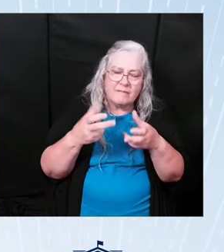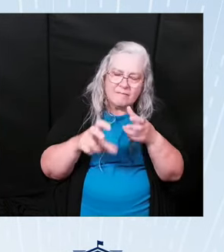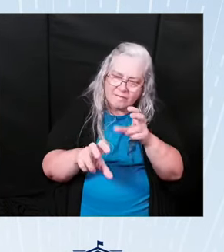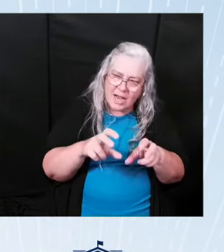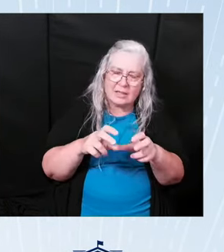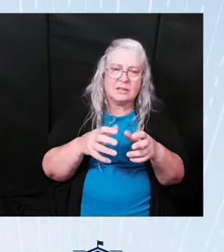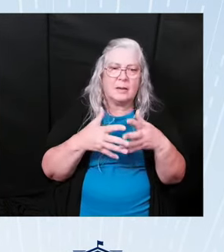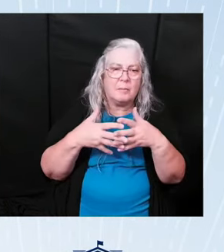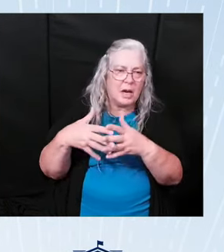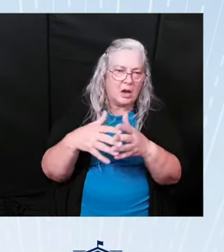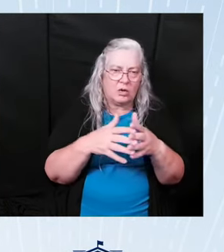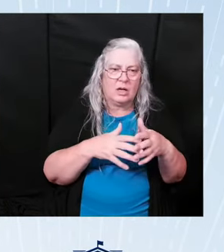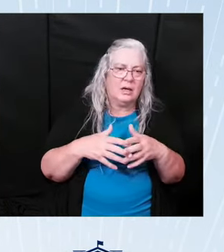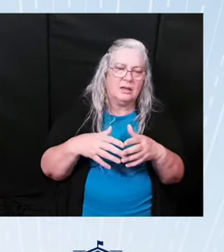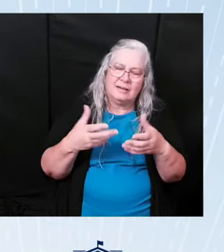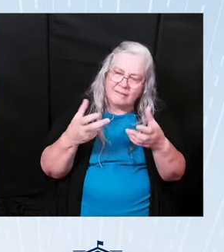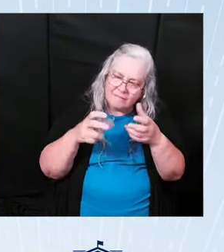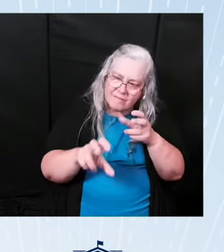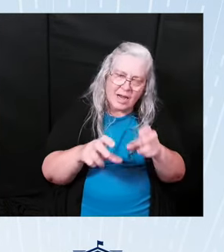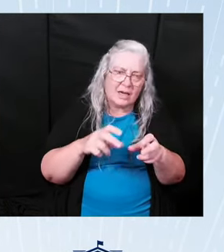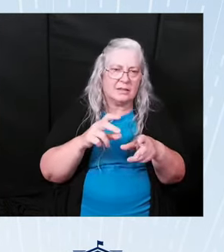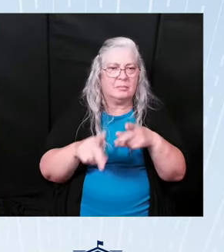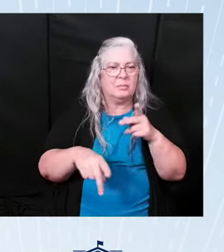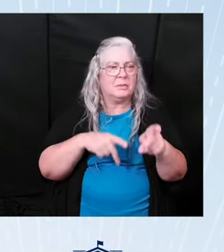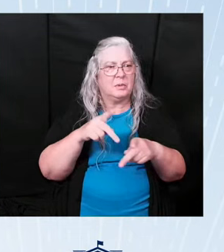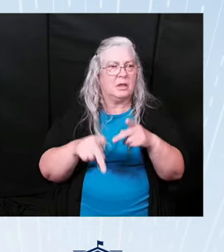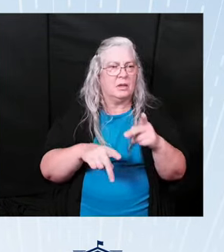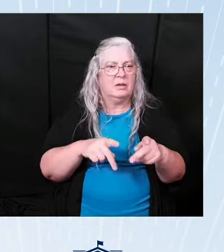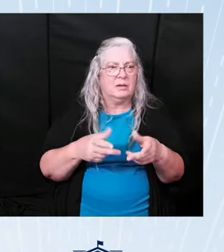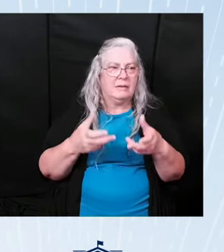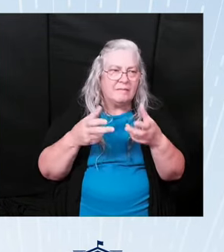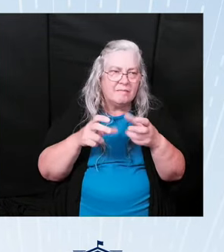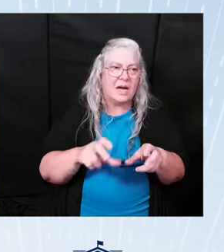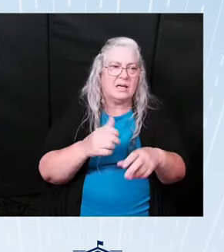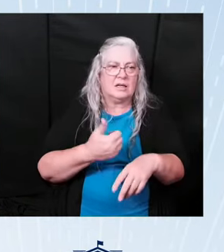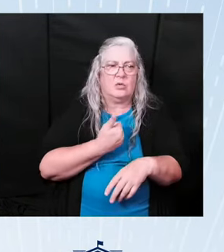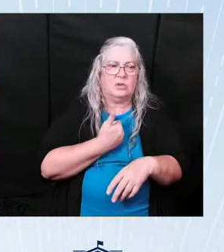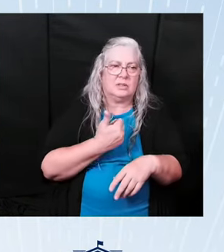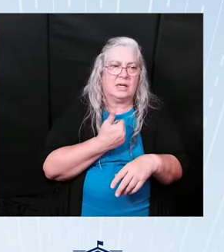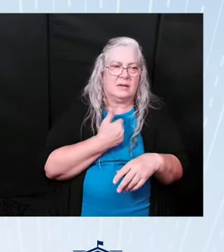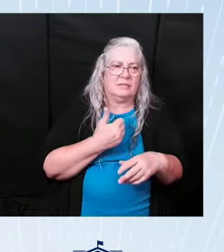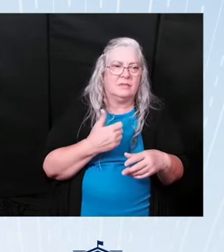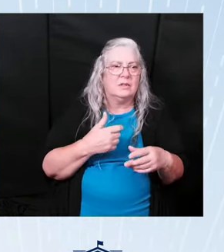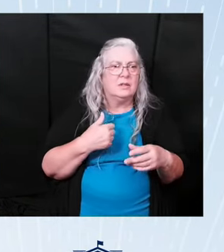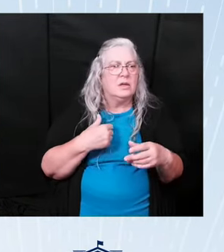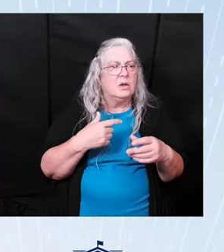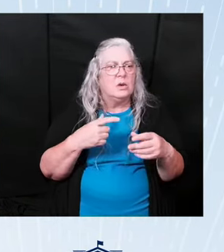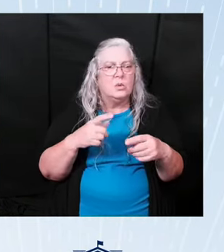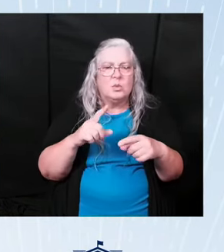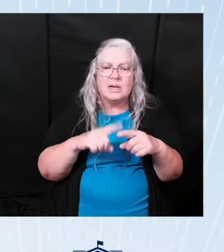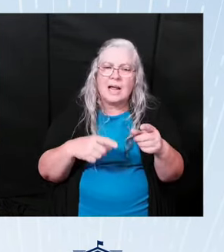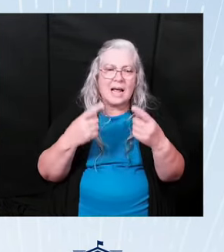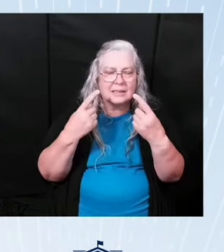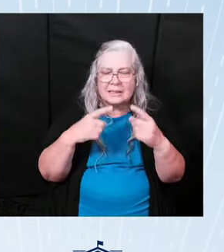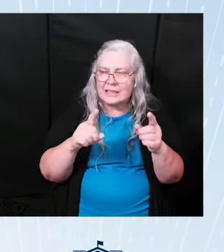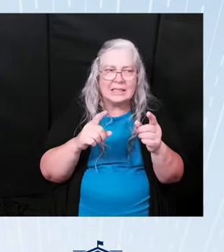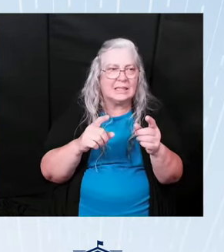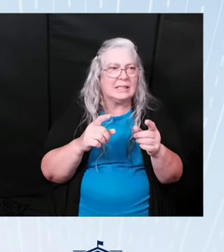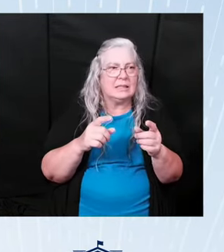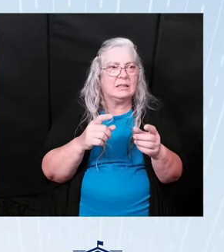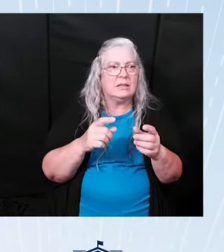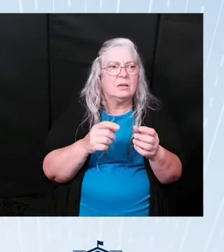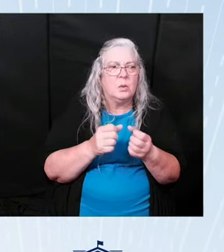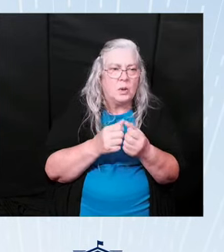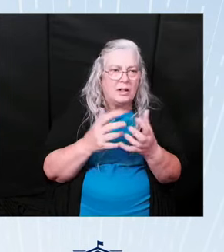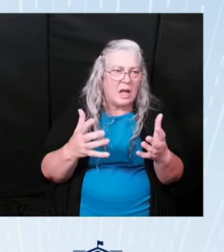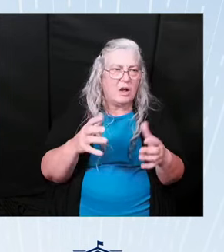in ourselves, there is literally nothing that we cannot do. And I know that all of you have been here long enough to know that after decades